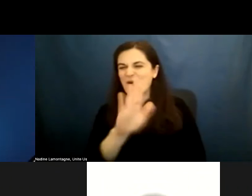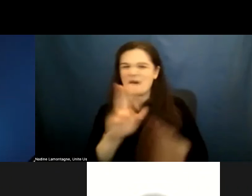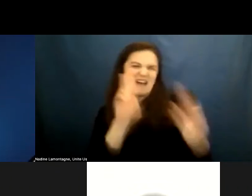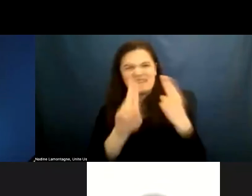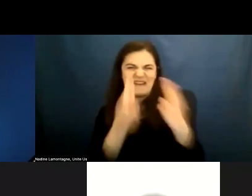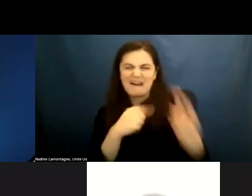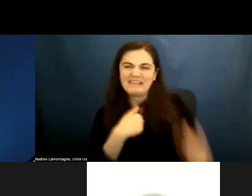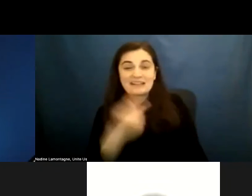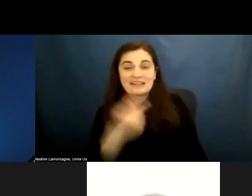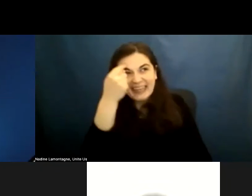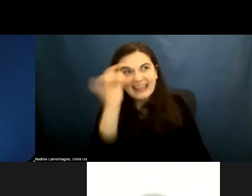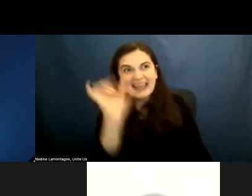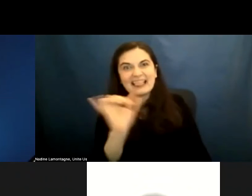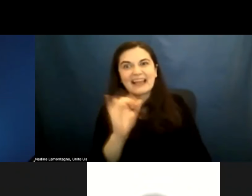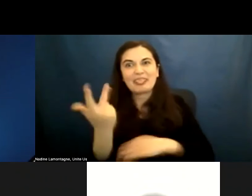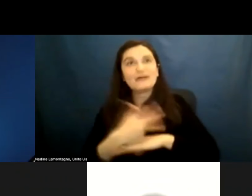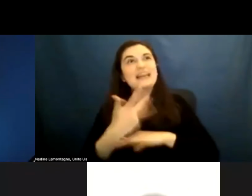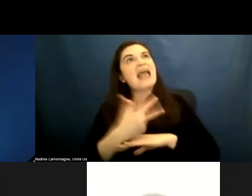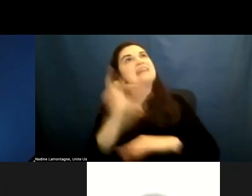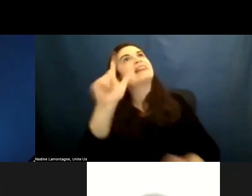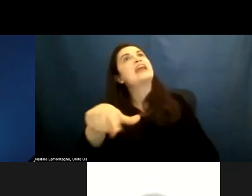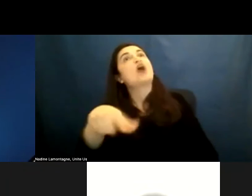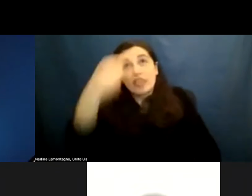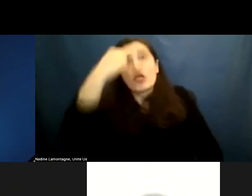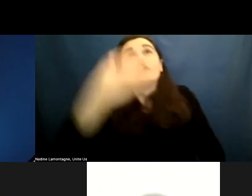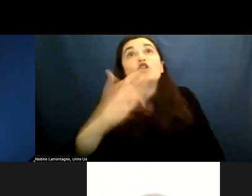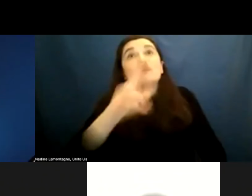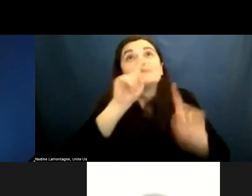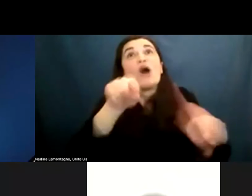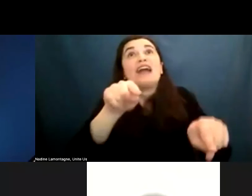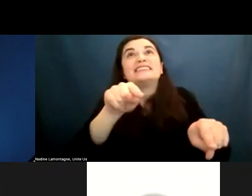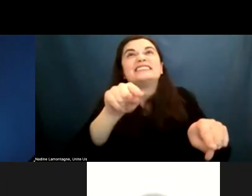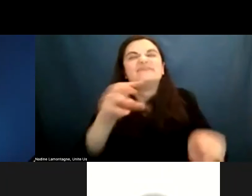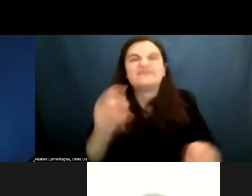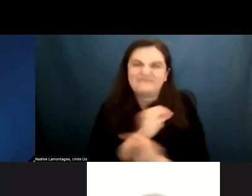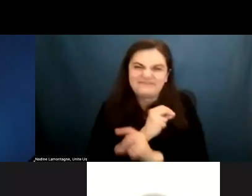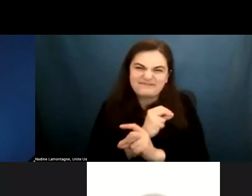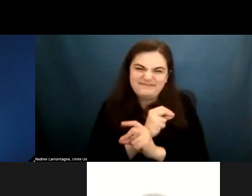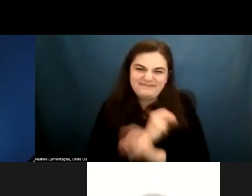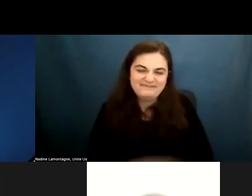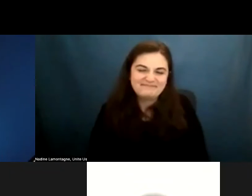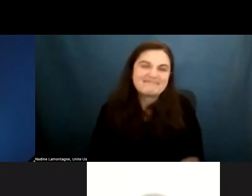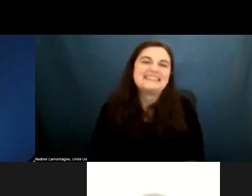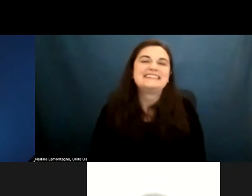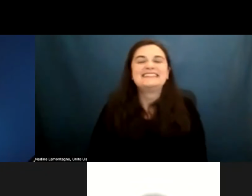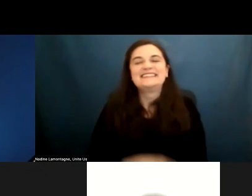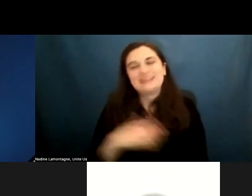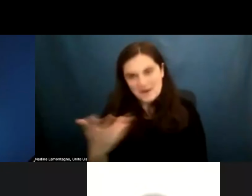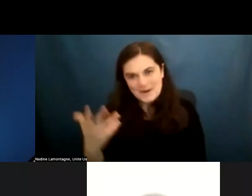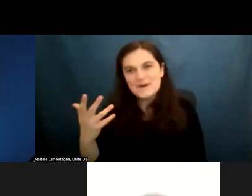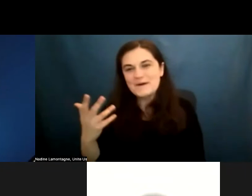oh, 3 days later, I thought of a witty response to that thread I was following. So there's